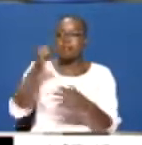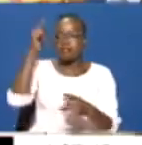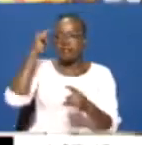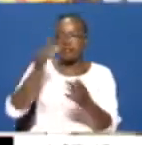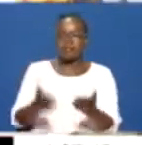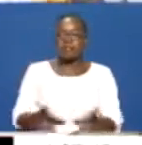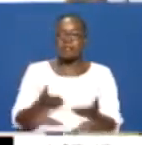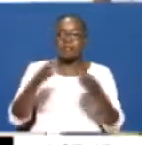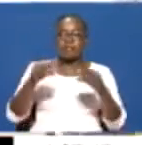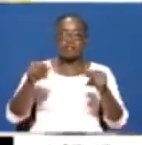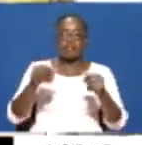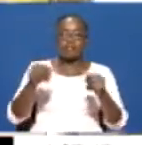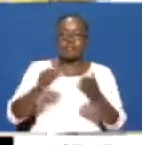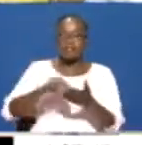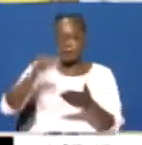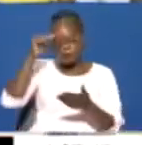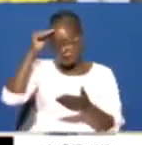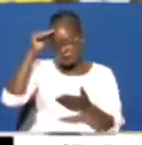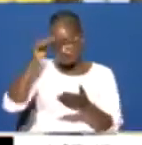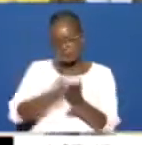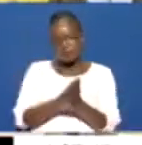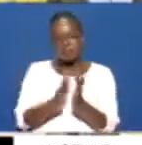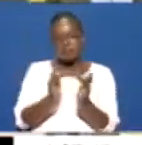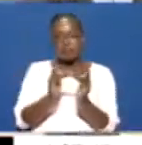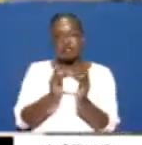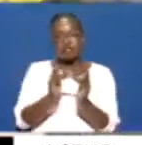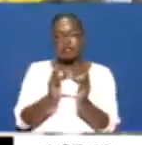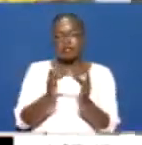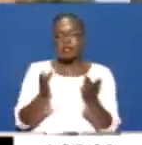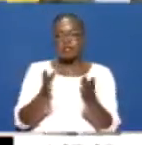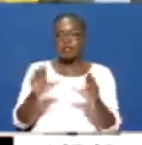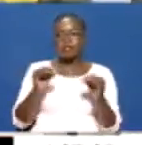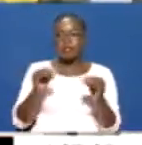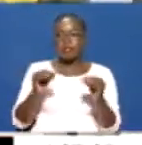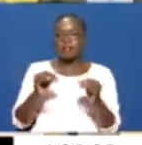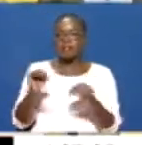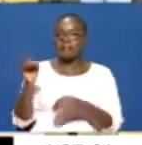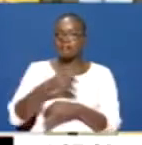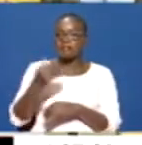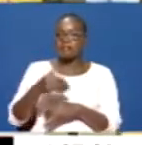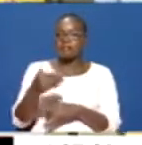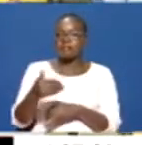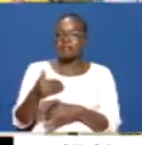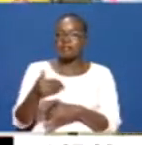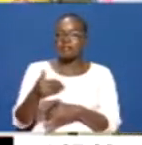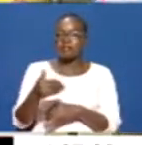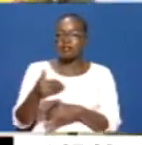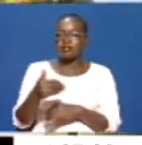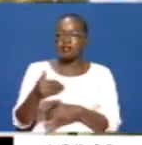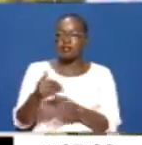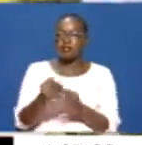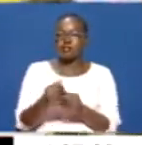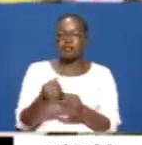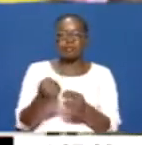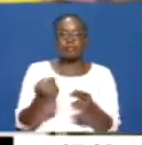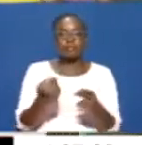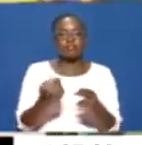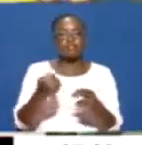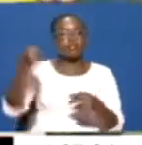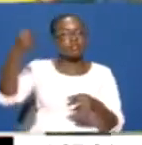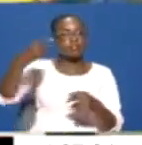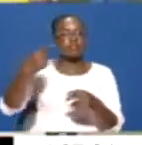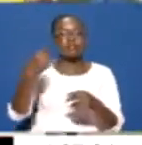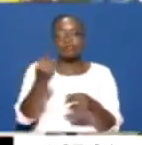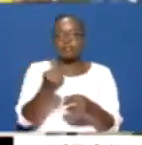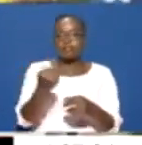quality learning. We have data bundles you can receive every day. If you just go to *544# and get the education